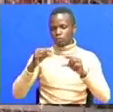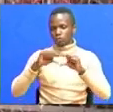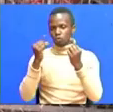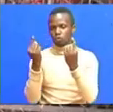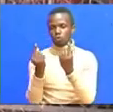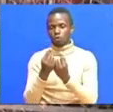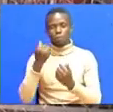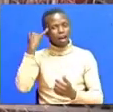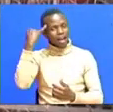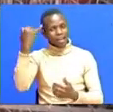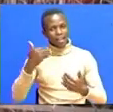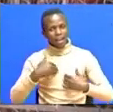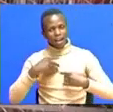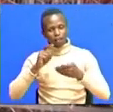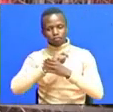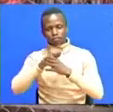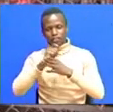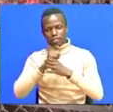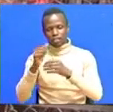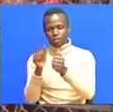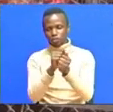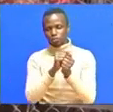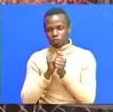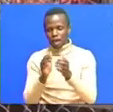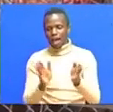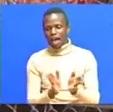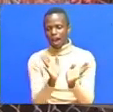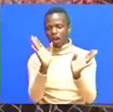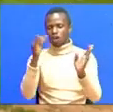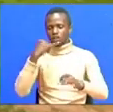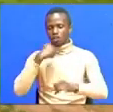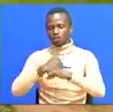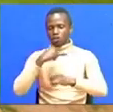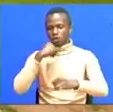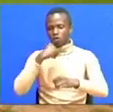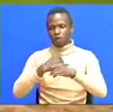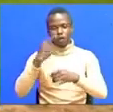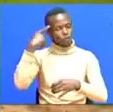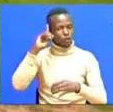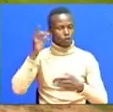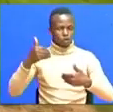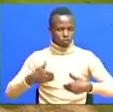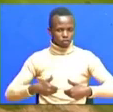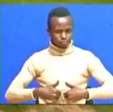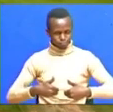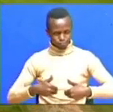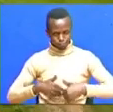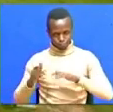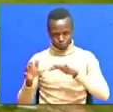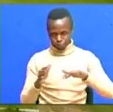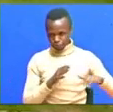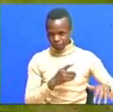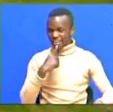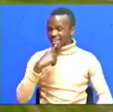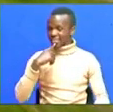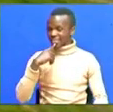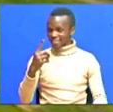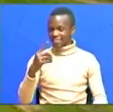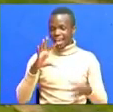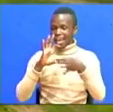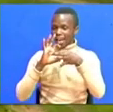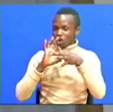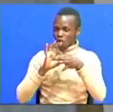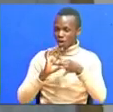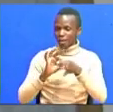idea that training alone cannot unlock the employment potential for young people. Instead, they also connect them